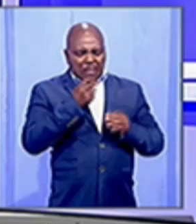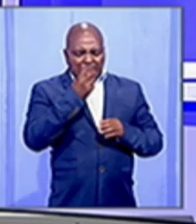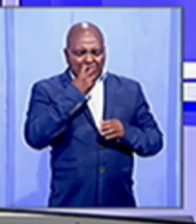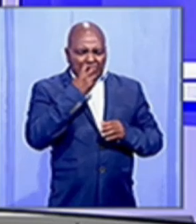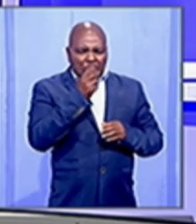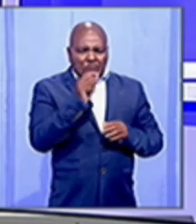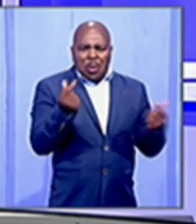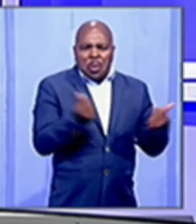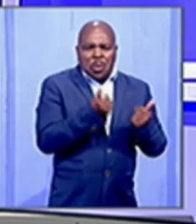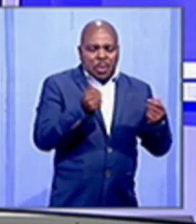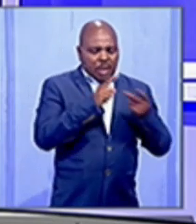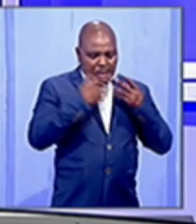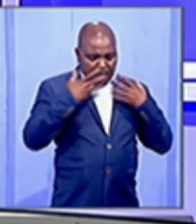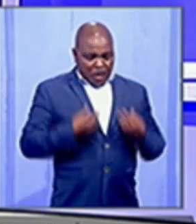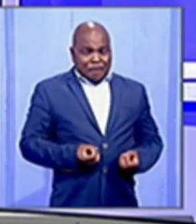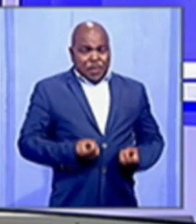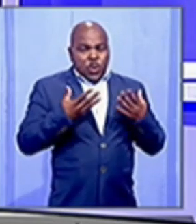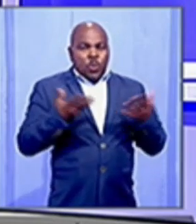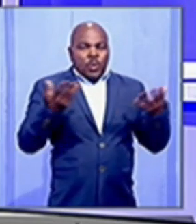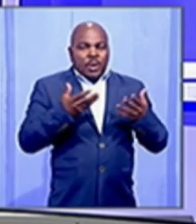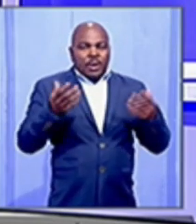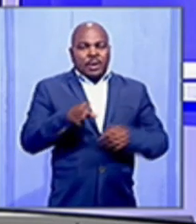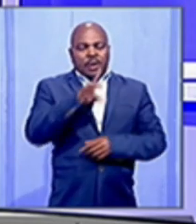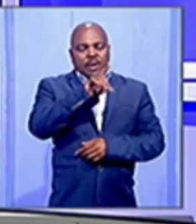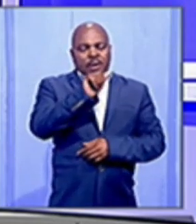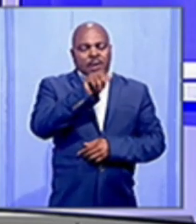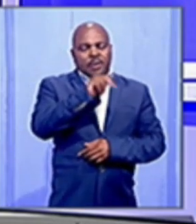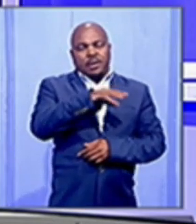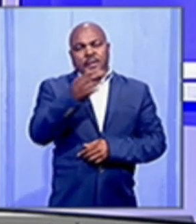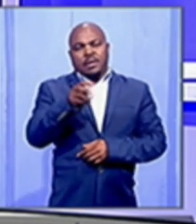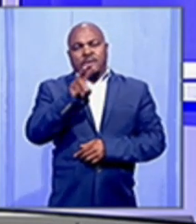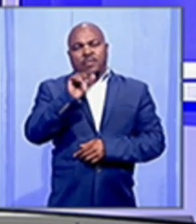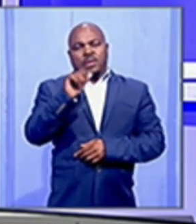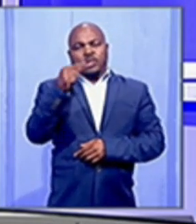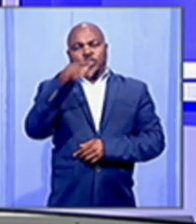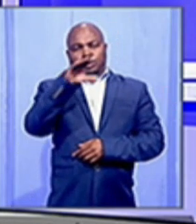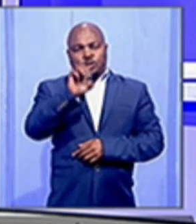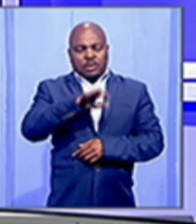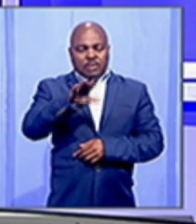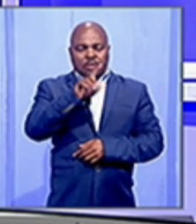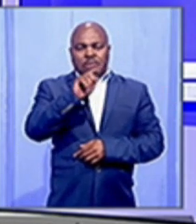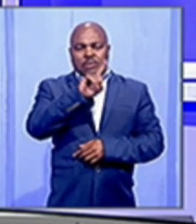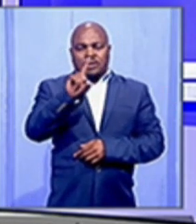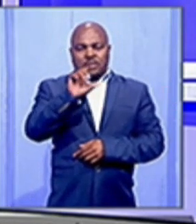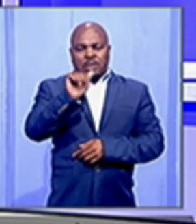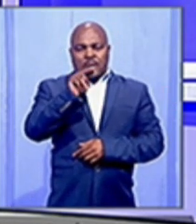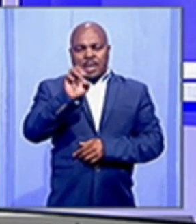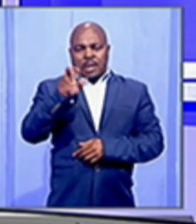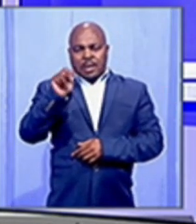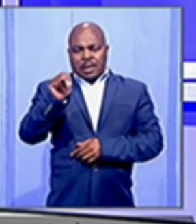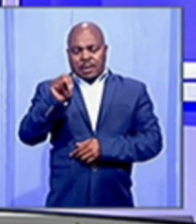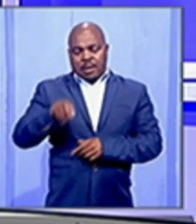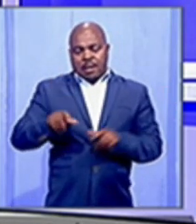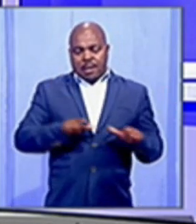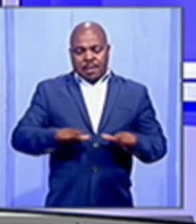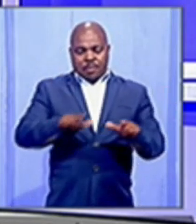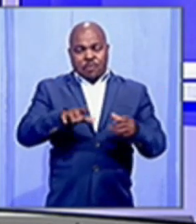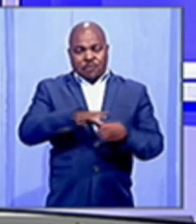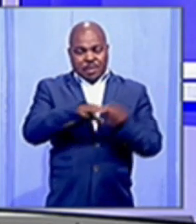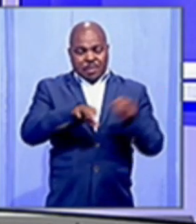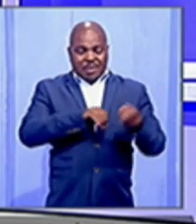se fisitswe lore kwa motseng wa Dan Village ka fa ntle ga toropo ya Tzaneen kwa porofenseng ya Limpopo ba kgobegile